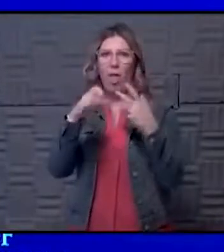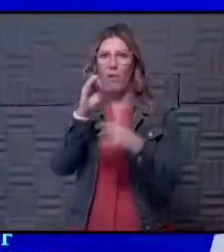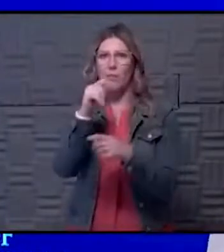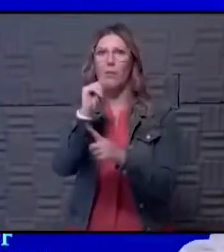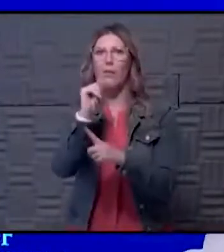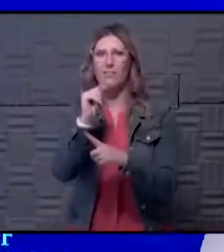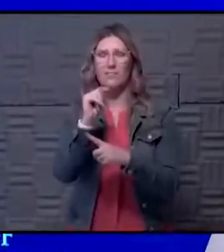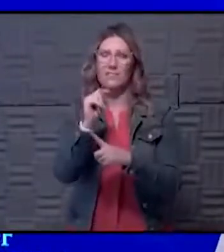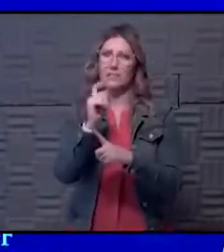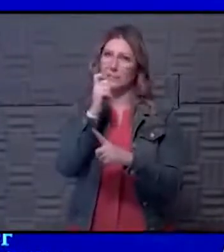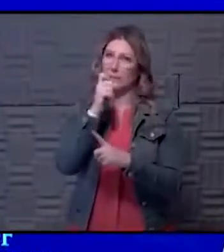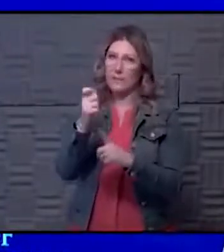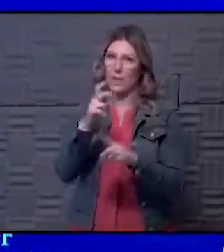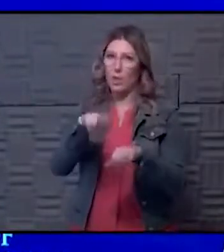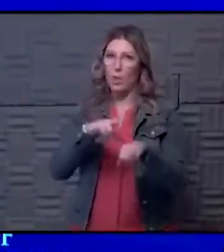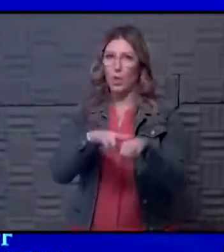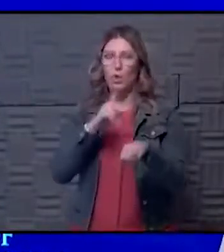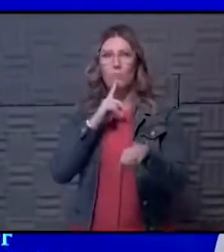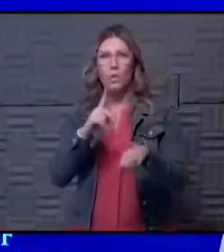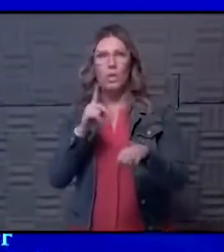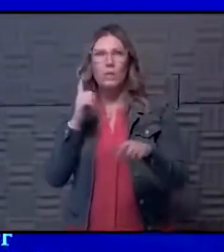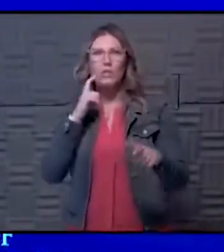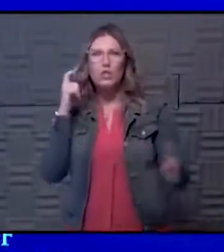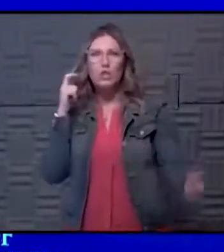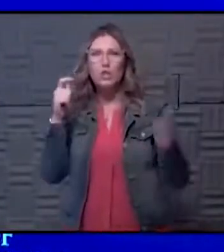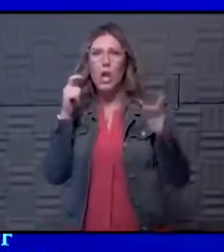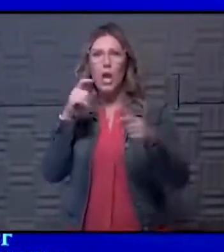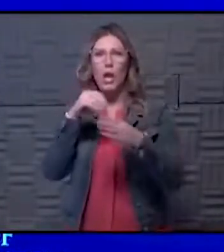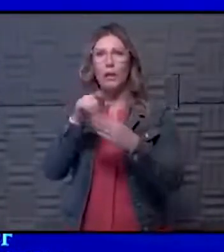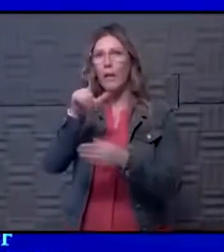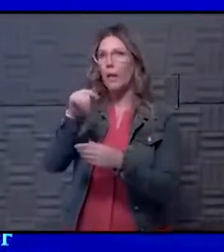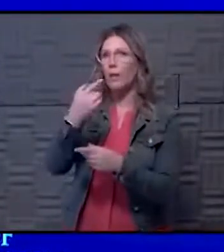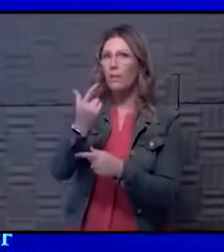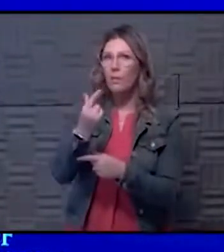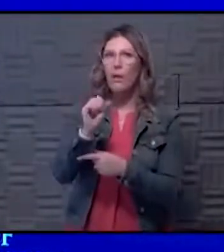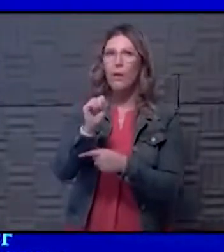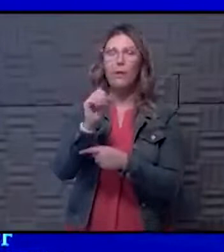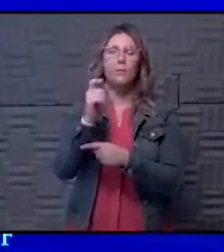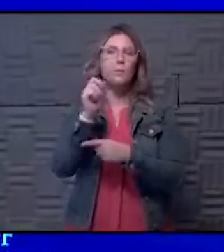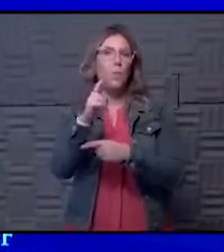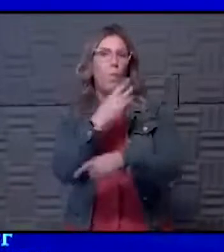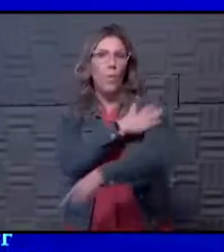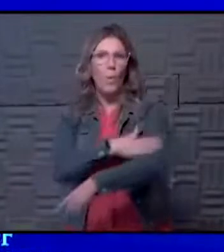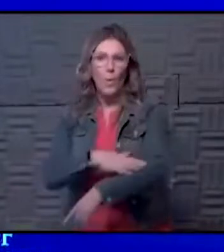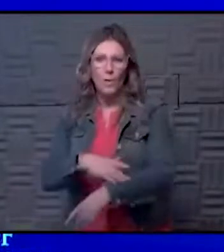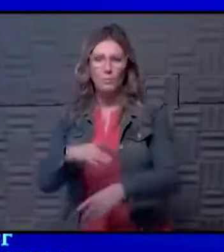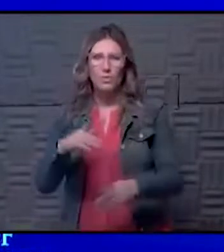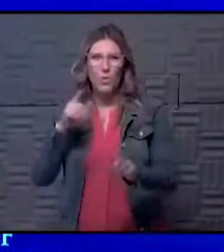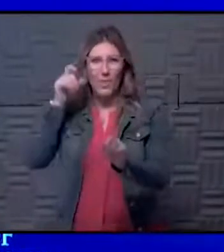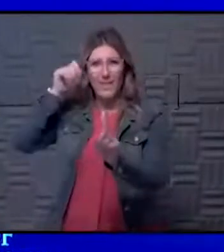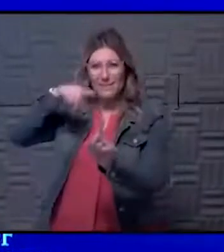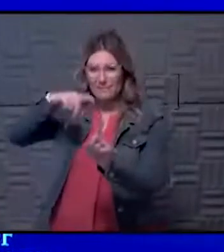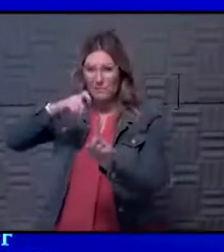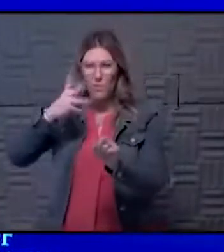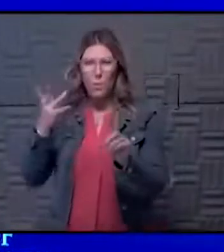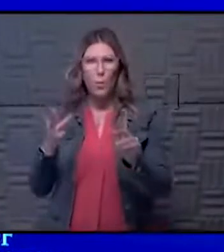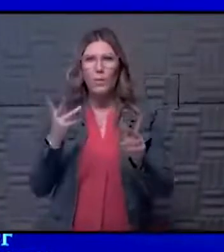just large veins, which like in your legs or arms. So the signal that's unusual is to see what we're doing with the